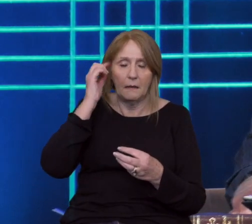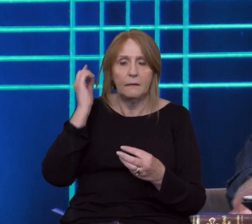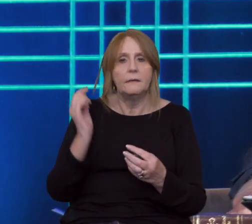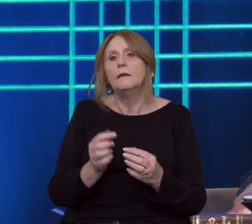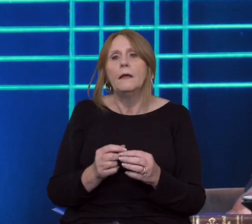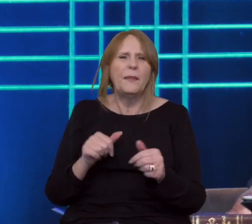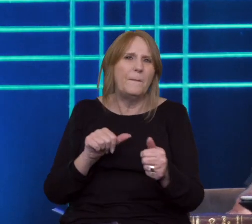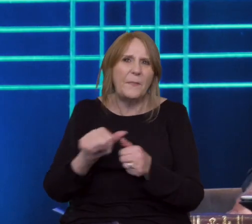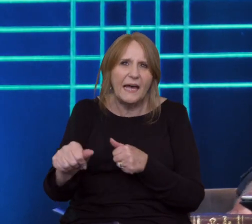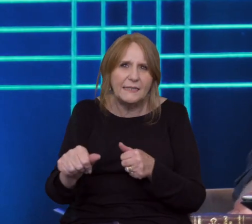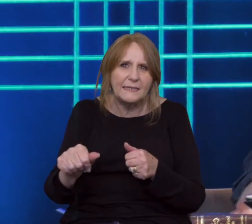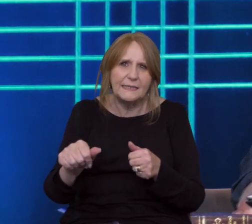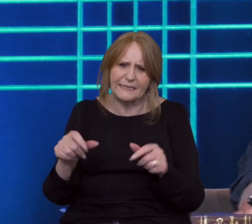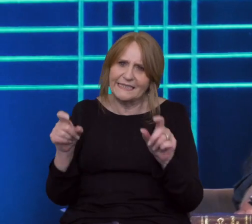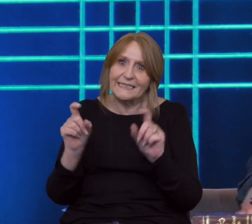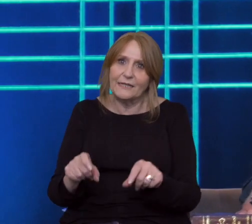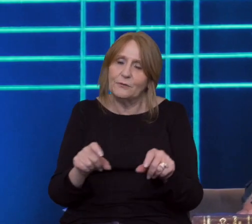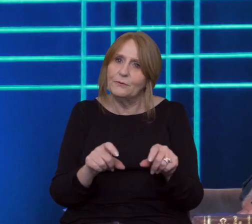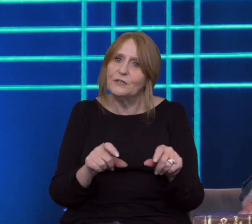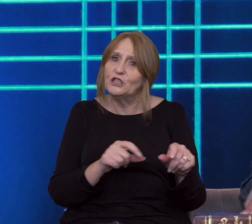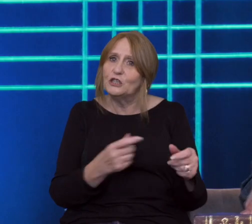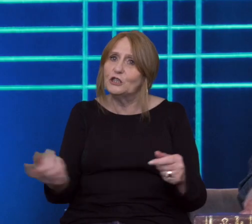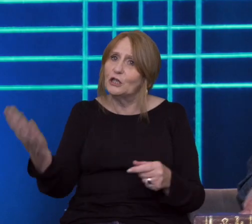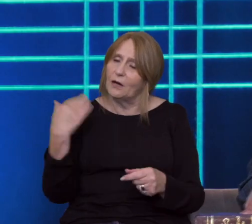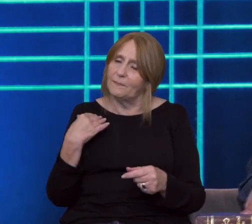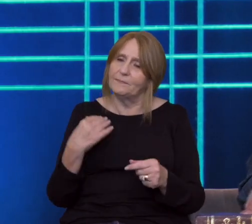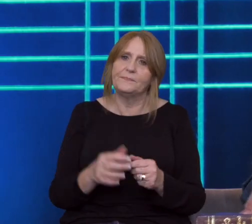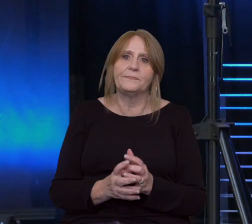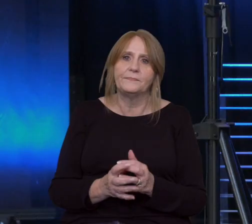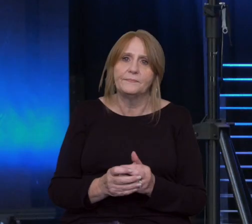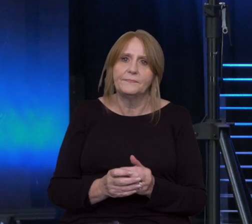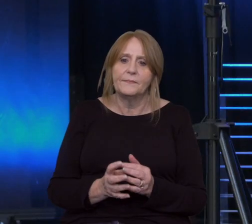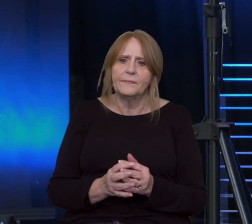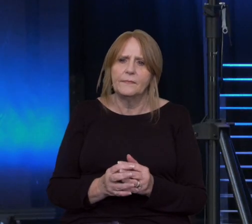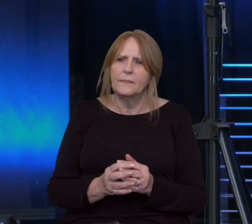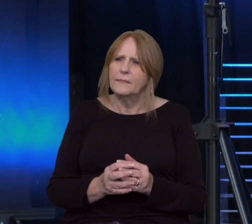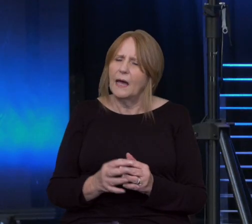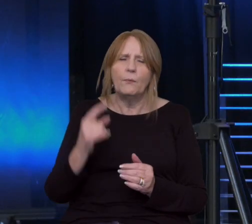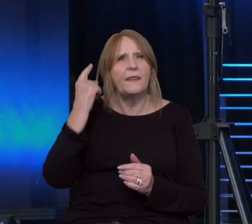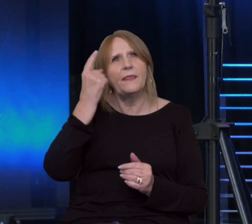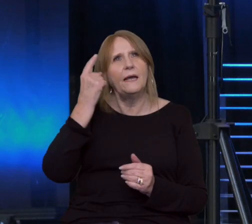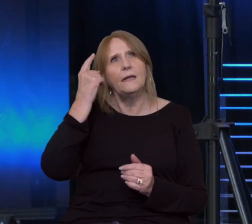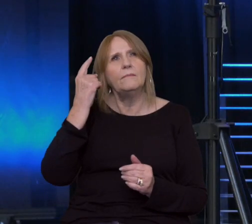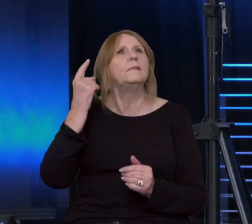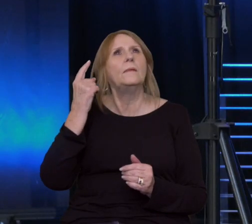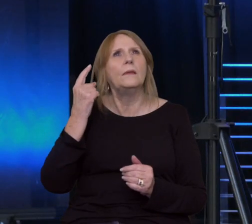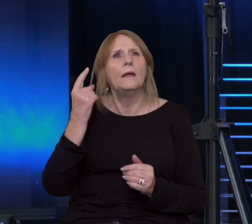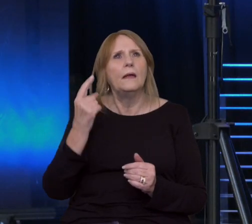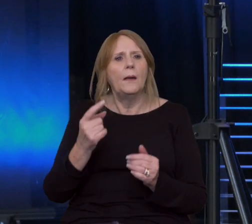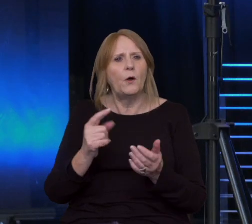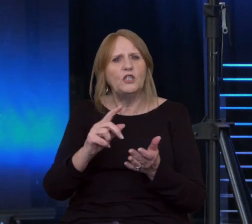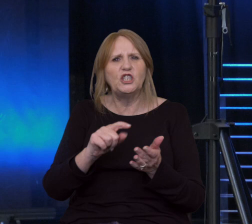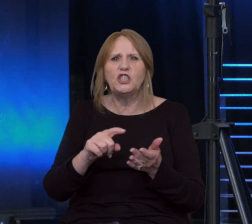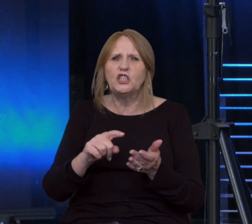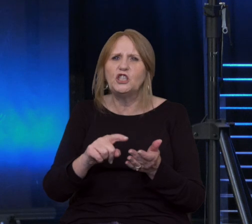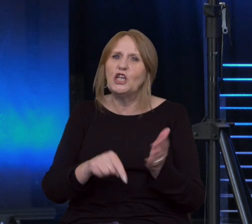best is yet to come. I was only reflecting the other day about Jesus entering Jerusalem